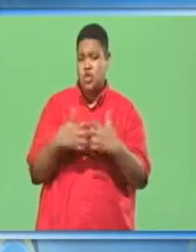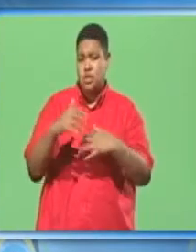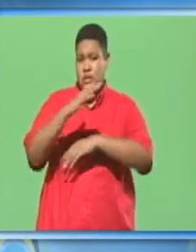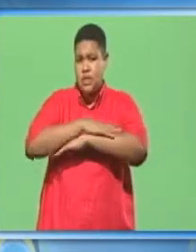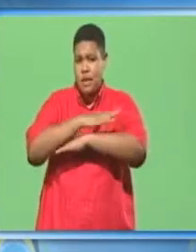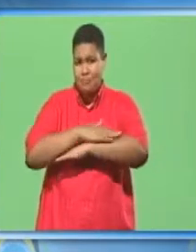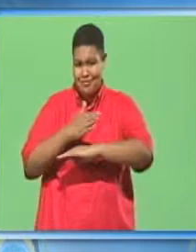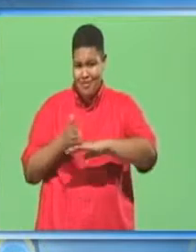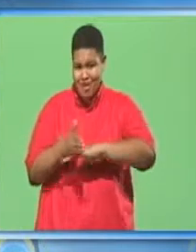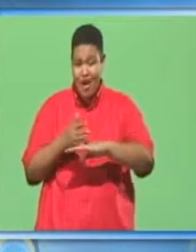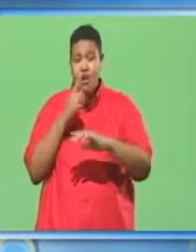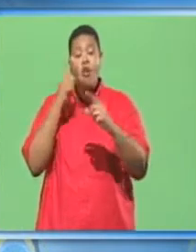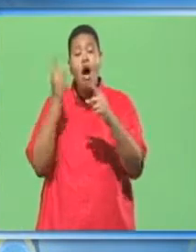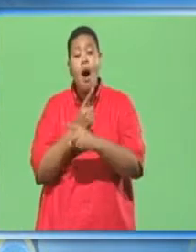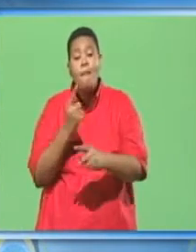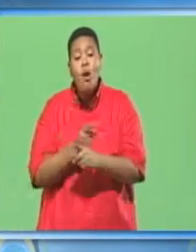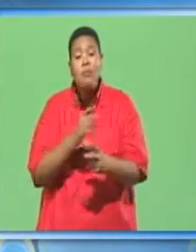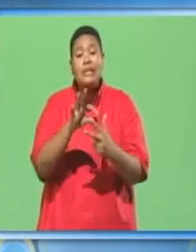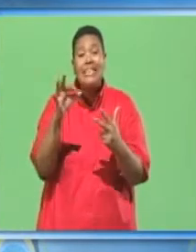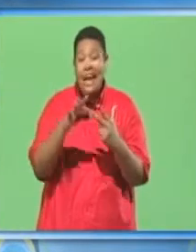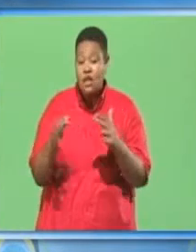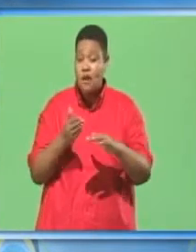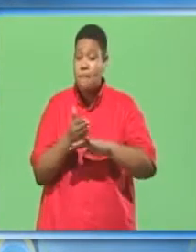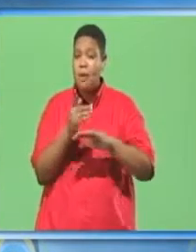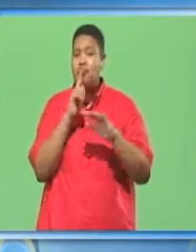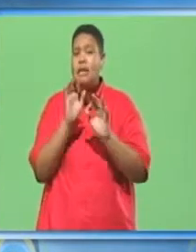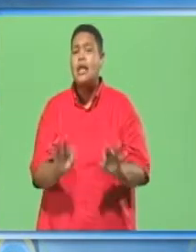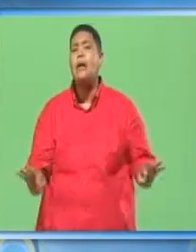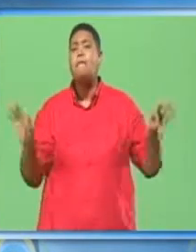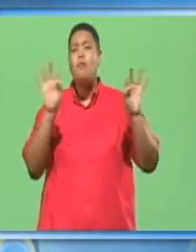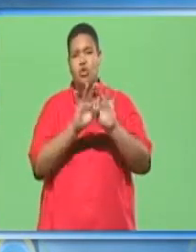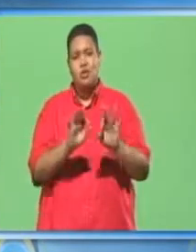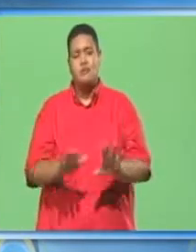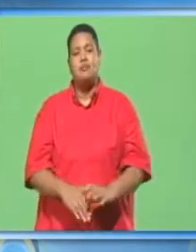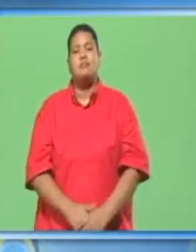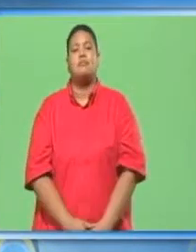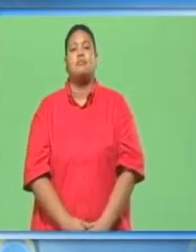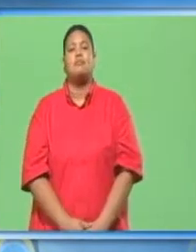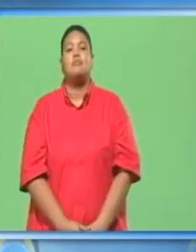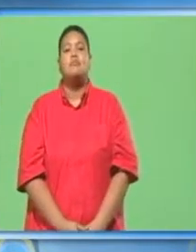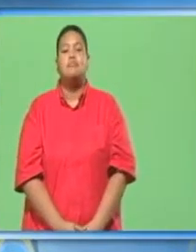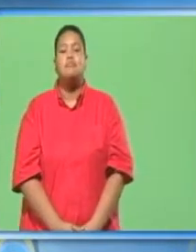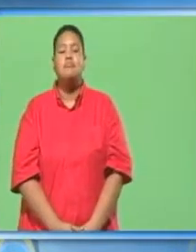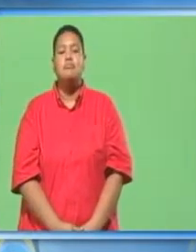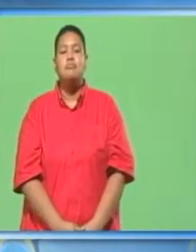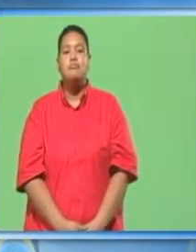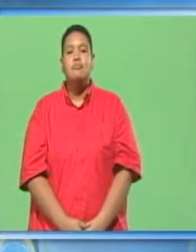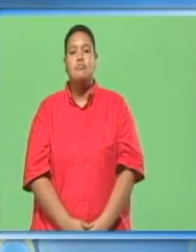Appropriate selection of the blades is important for